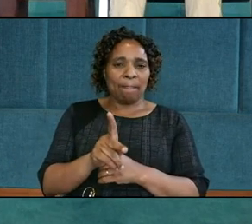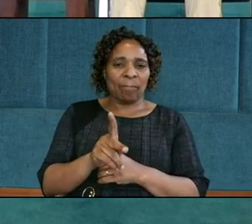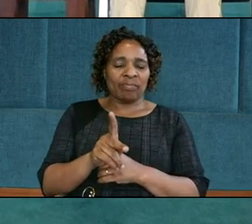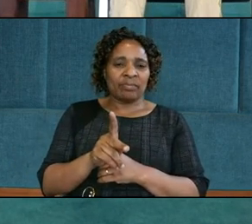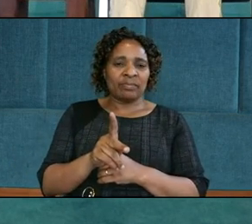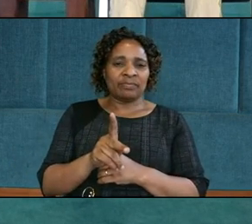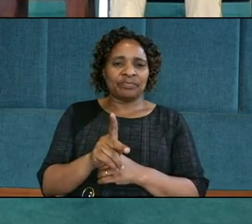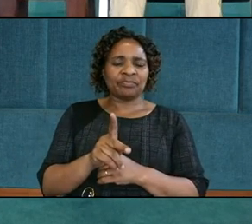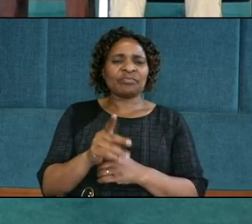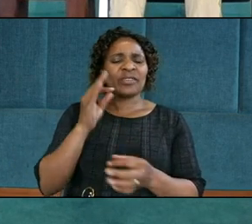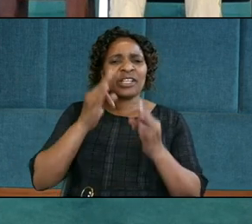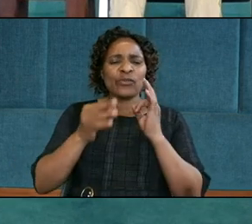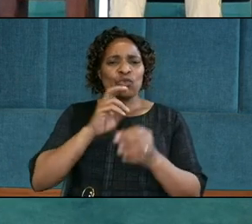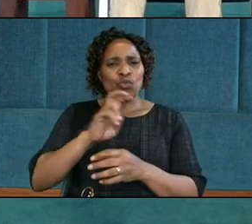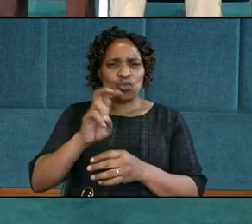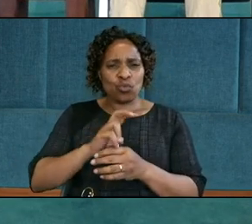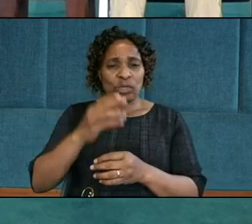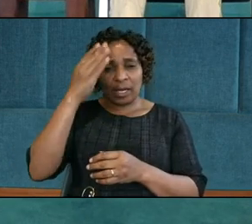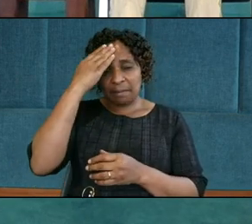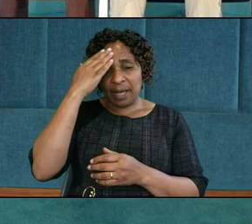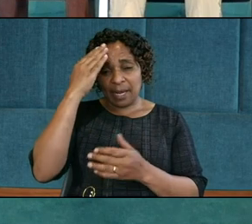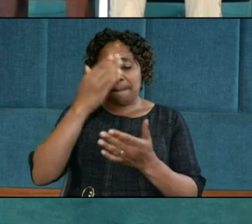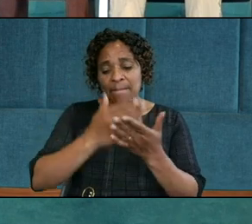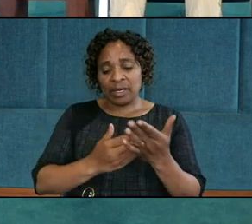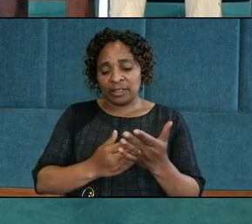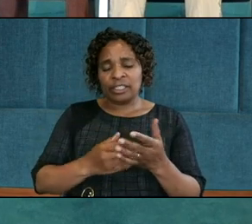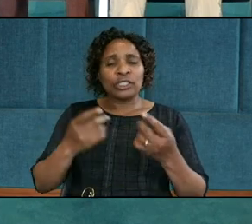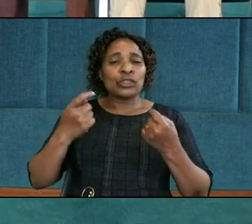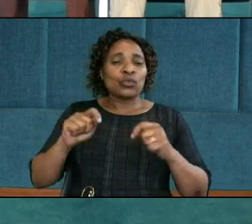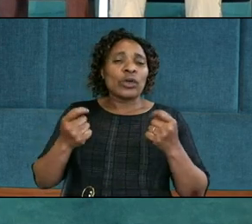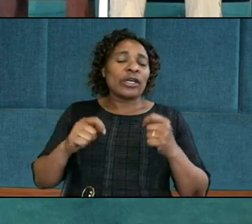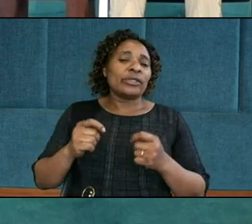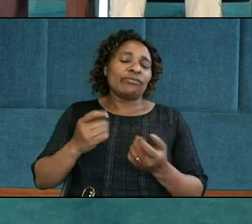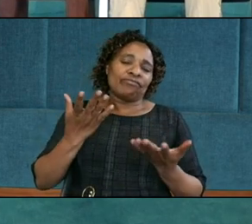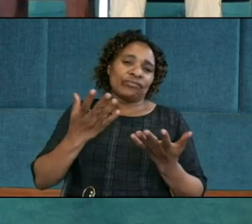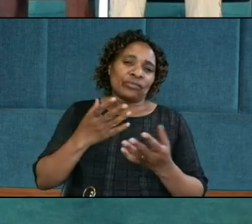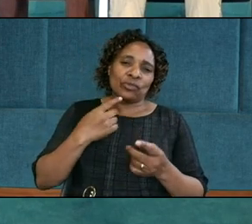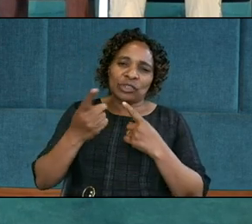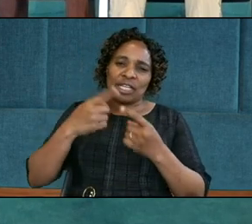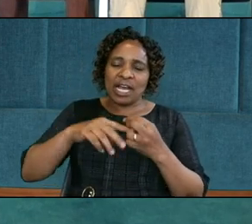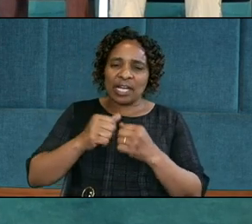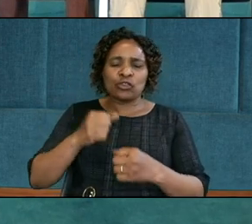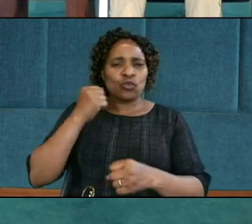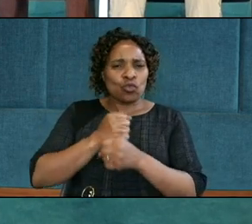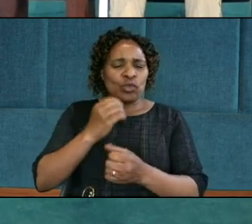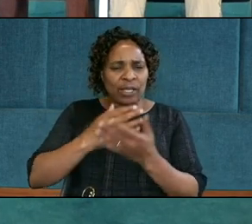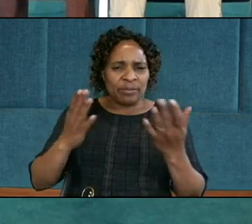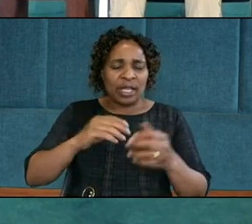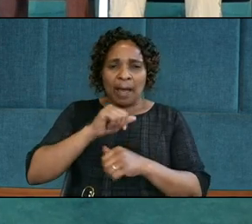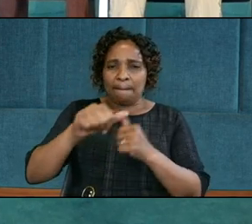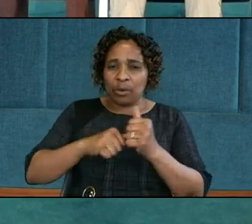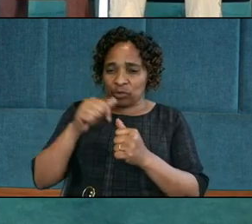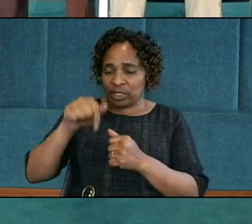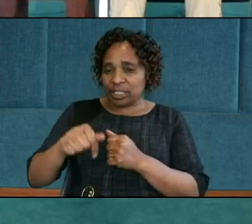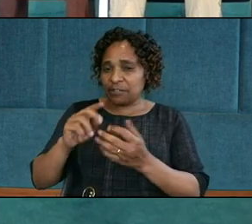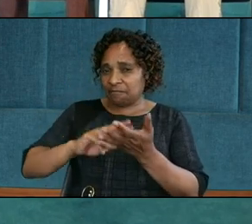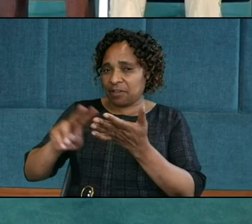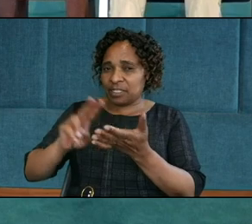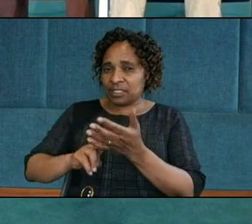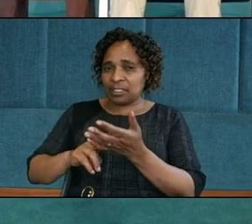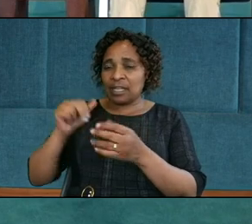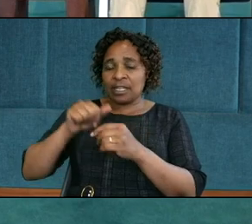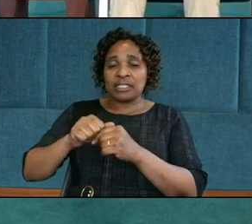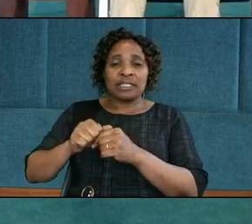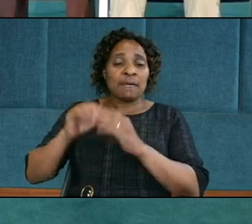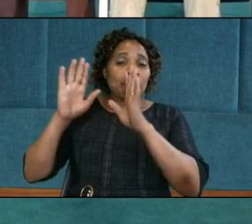Totally. If you look at the Monday part, it's trying to tell us to do something with that key text. Yeah. So as you see in the key